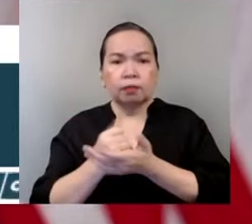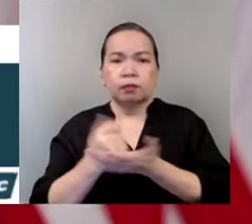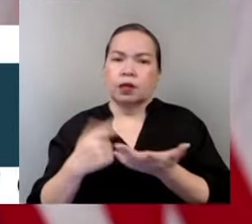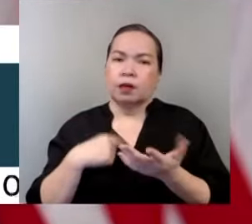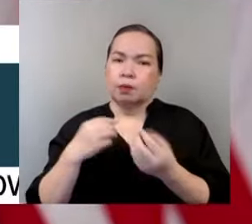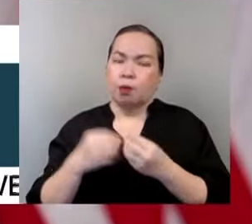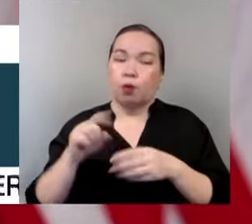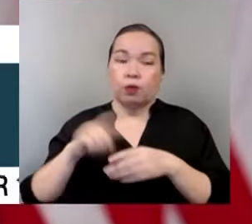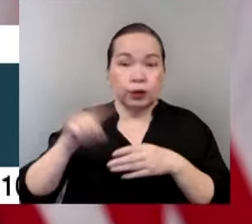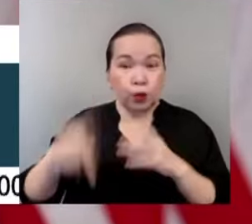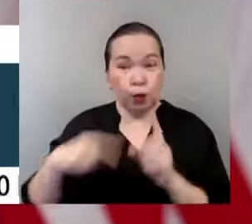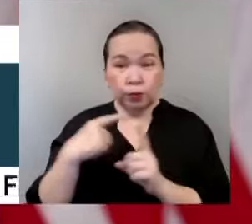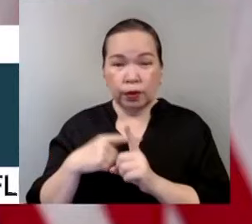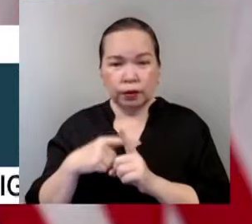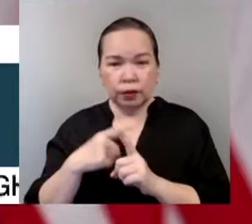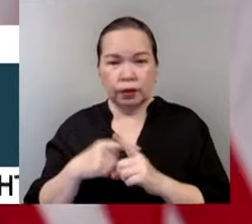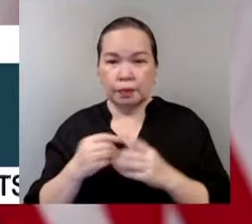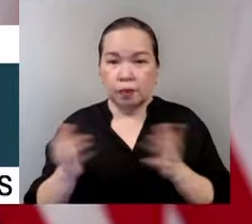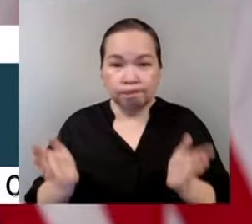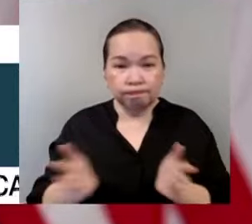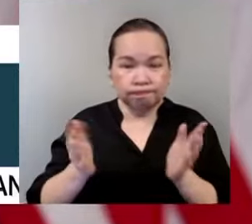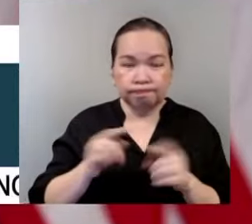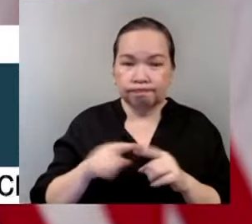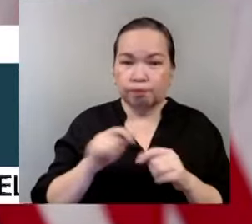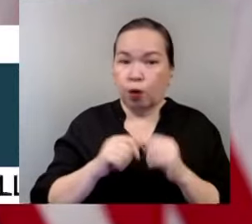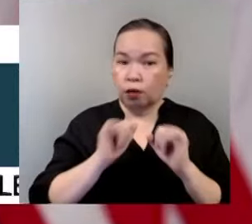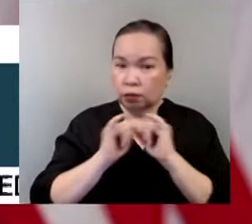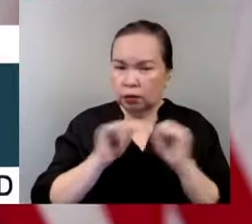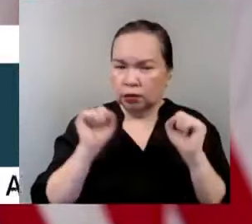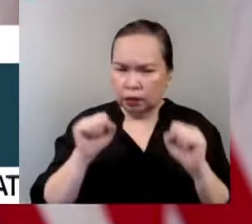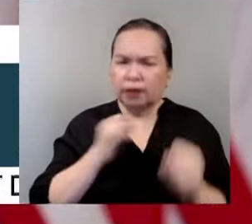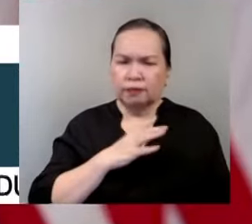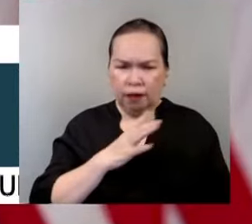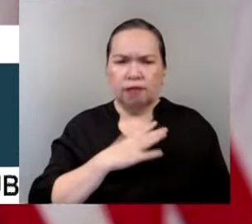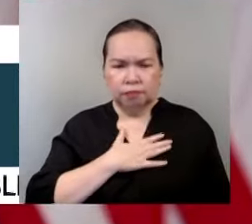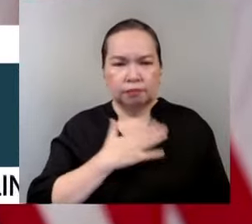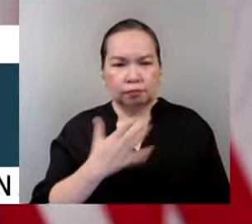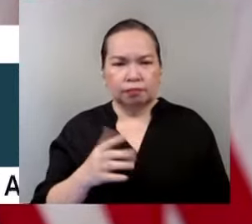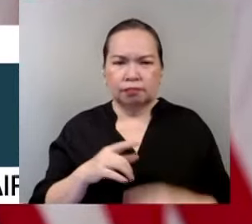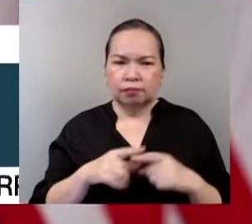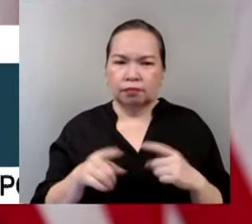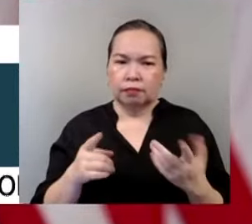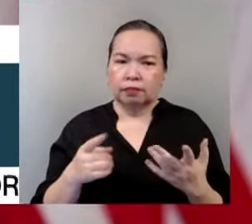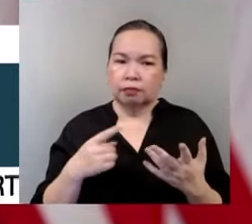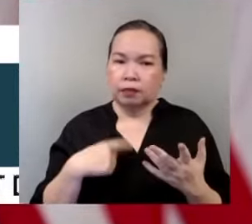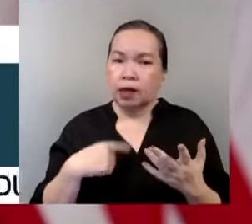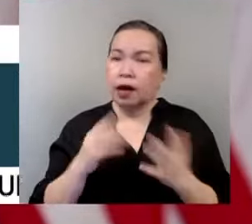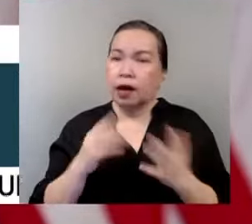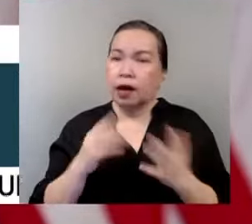outcome, more campaign stops, more interviews, I would do it. But I can't ask our supporters to volunteer their time and donate